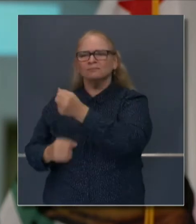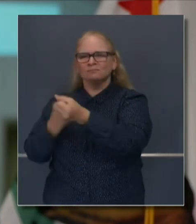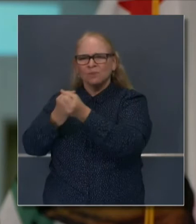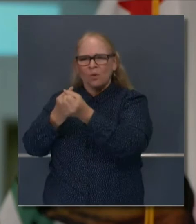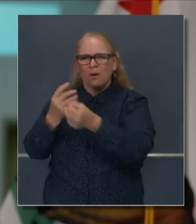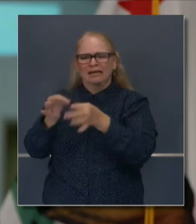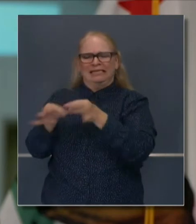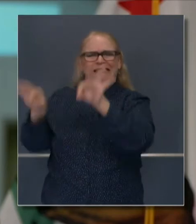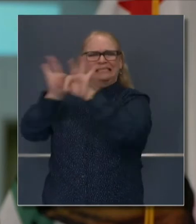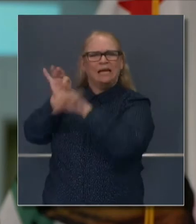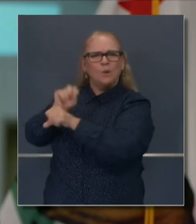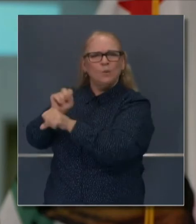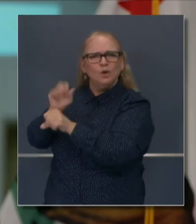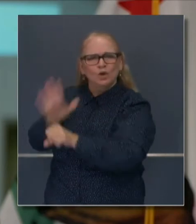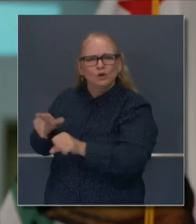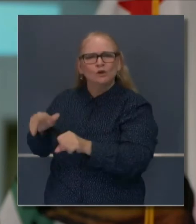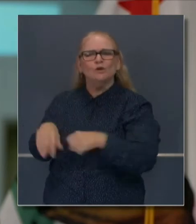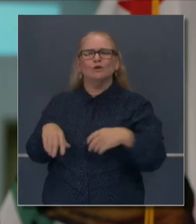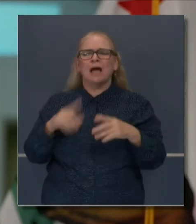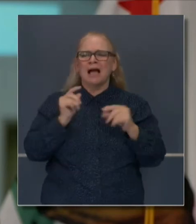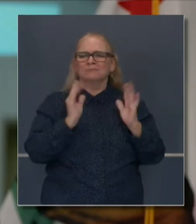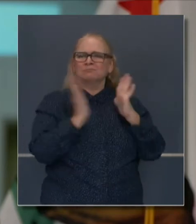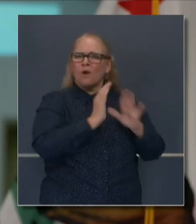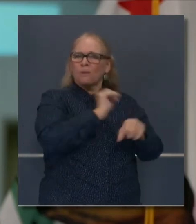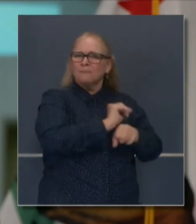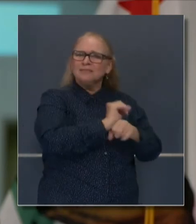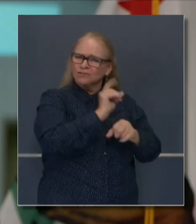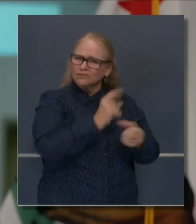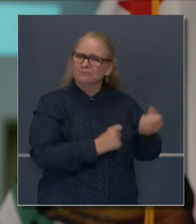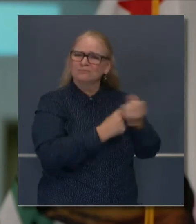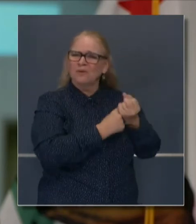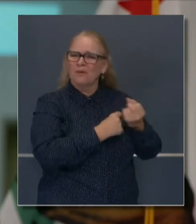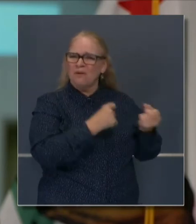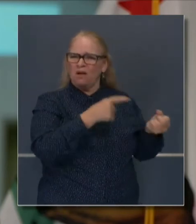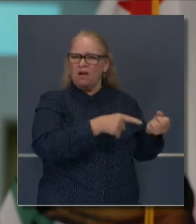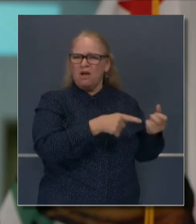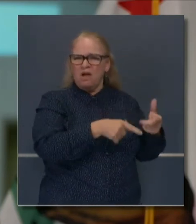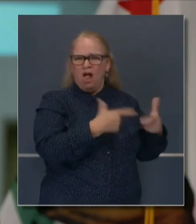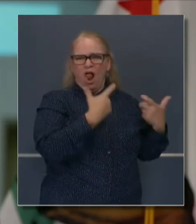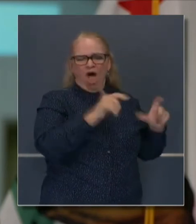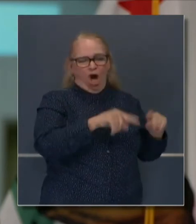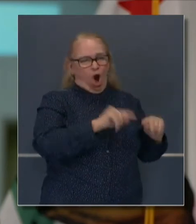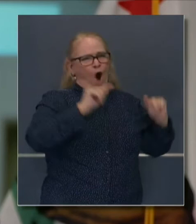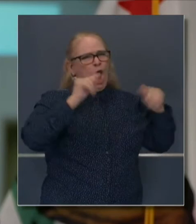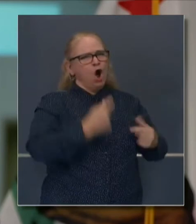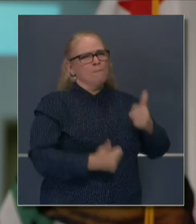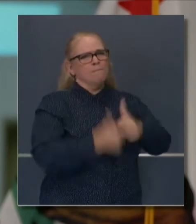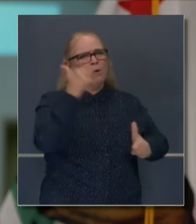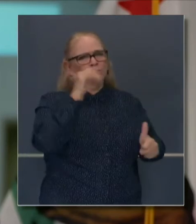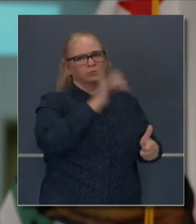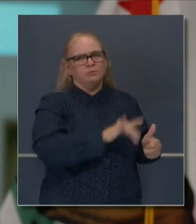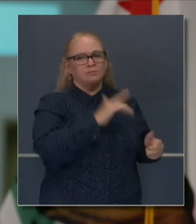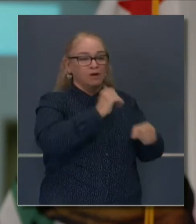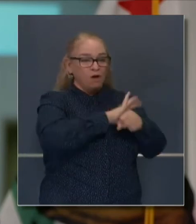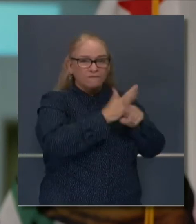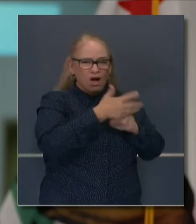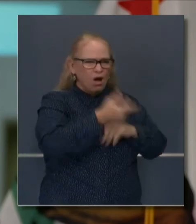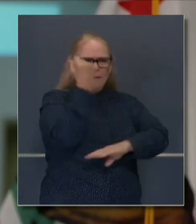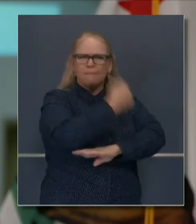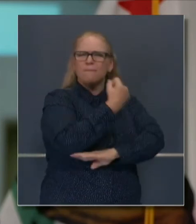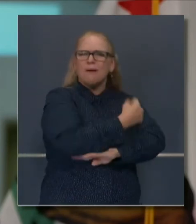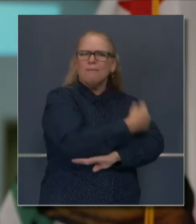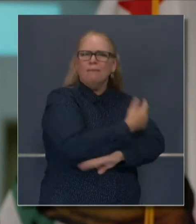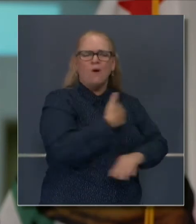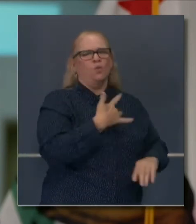including small businesses that have been disproportionately impacted by this pandemic-induced recession here in the state of California. So